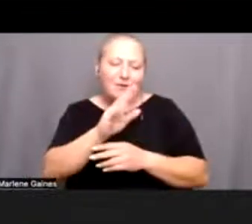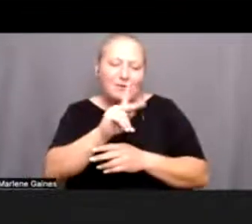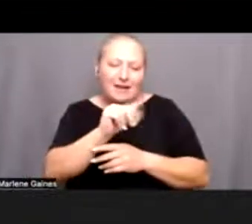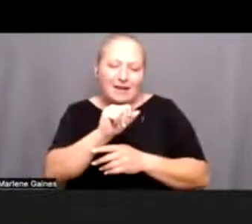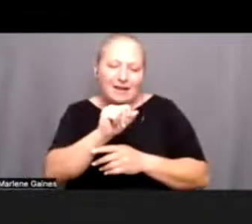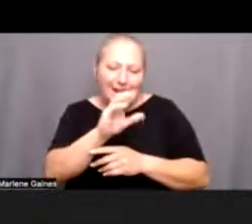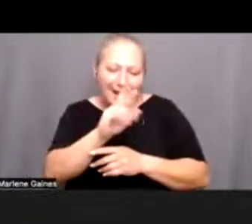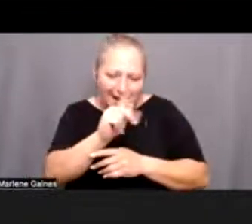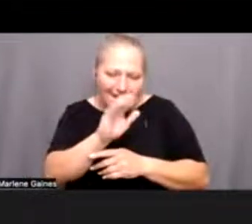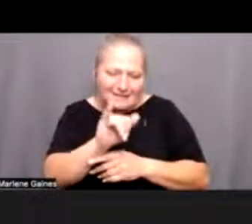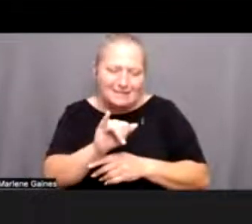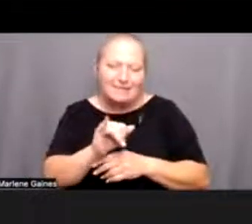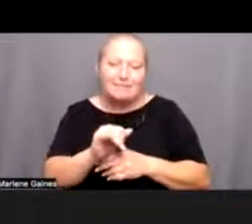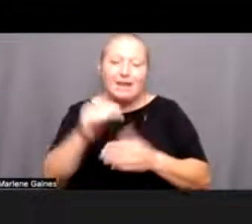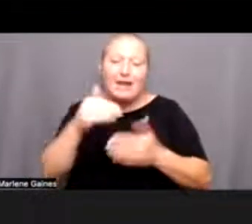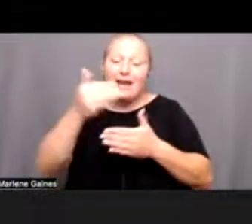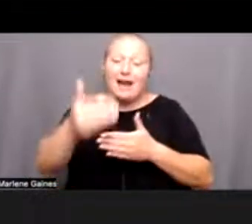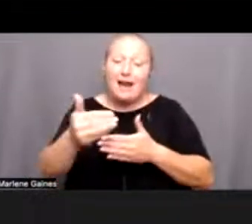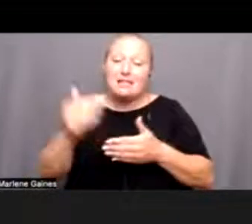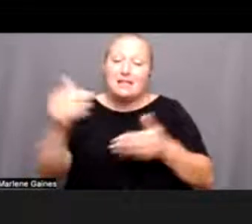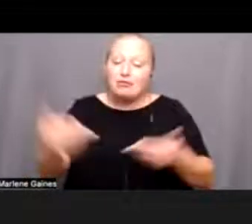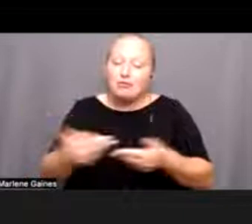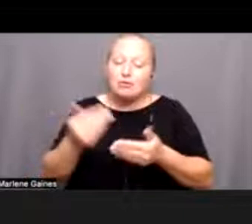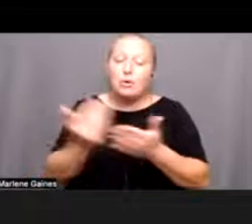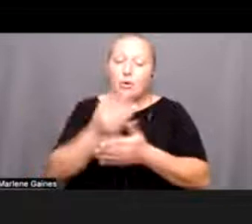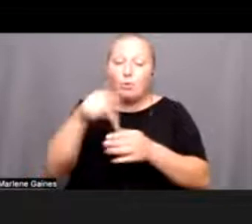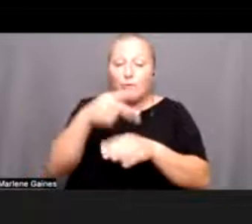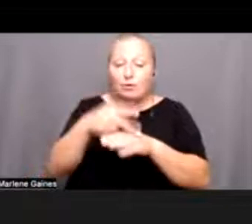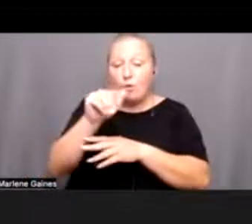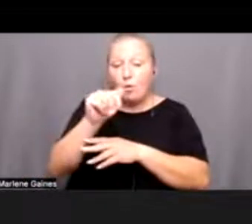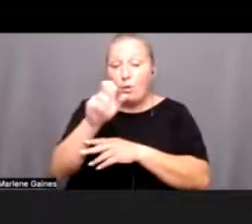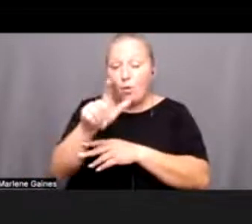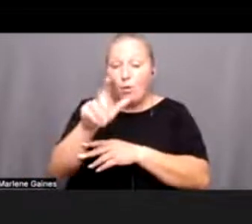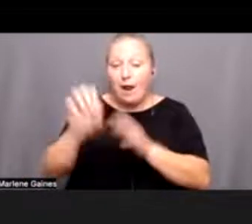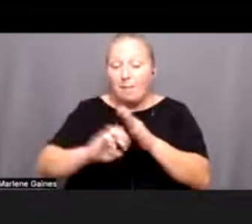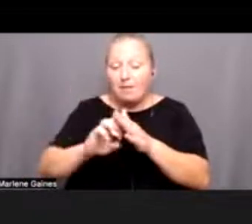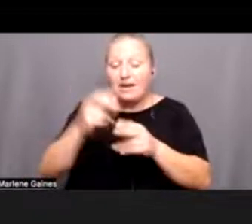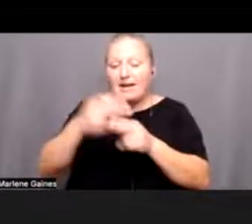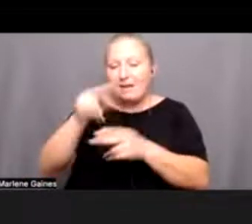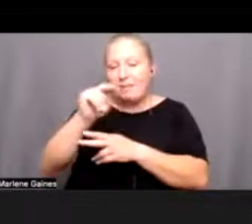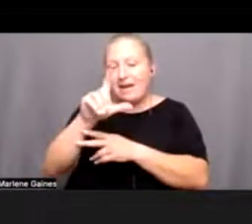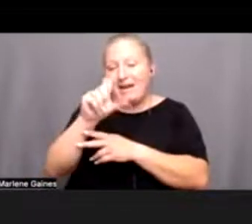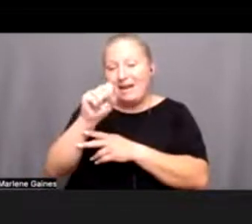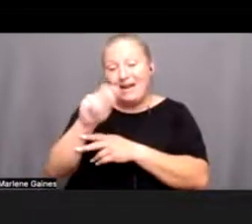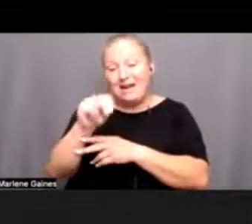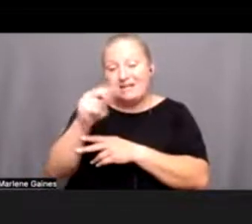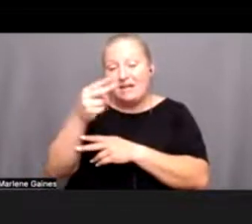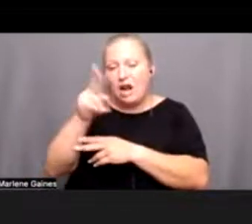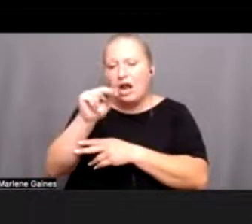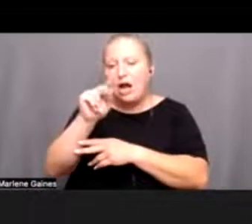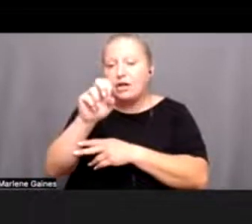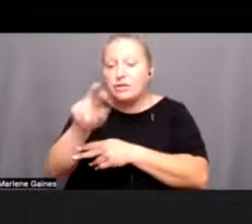Next, we're going to introduce the new principal of Laurel Elementary School. His name is Nelson Hunter. Nelson